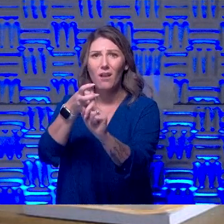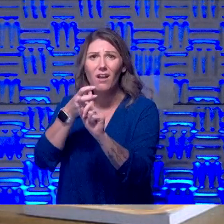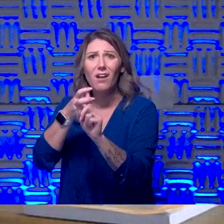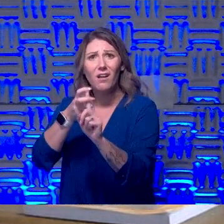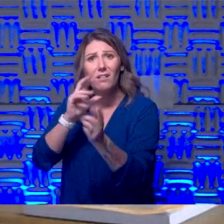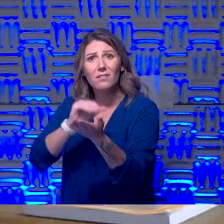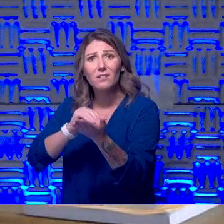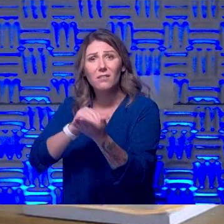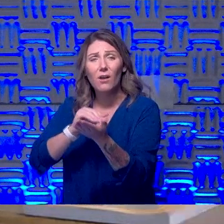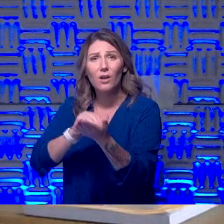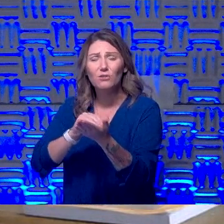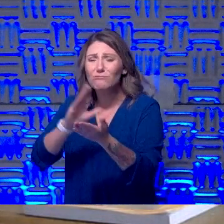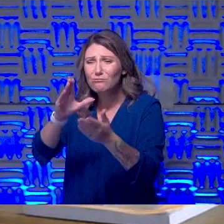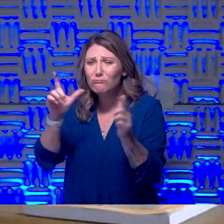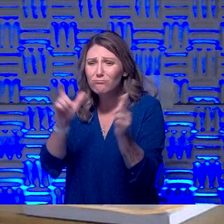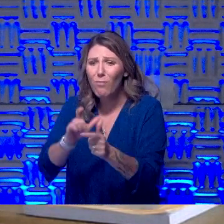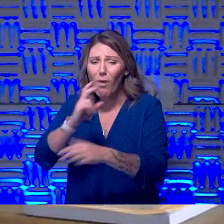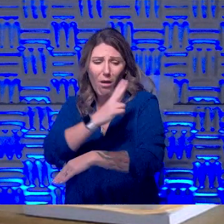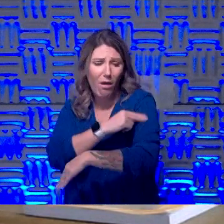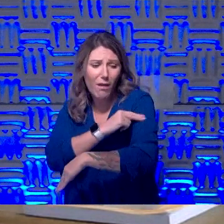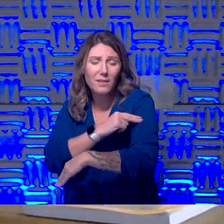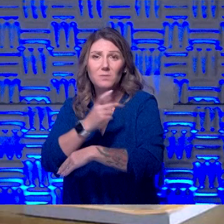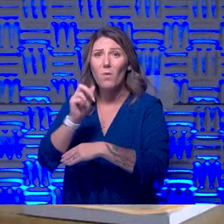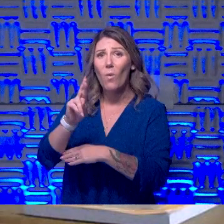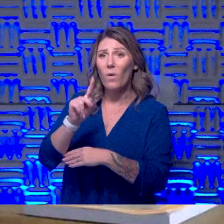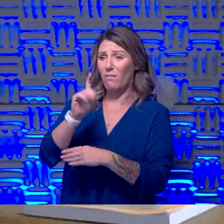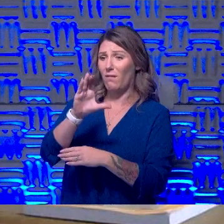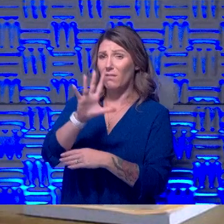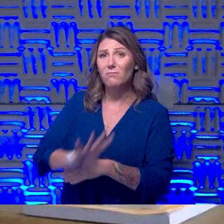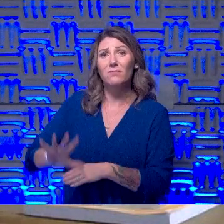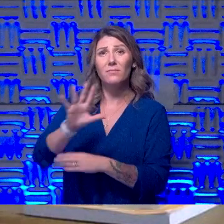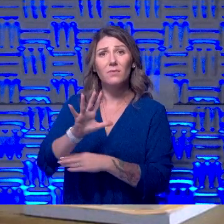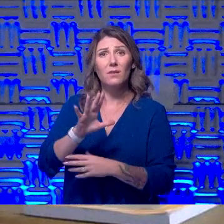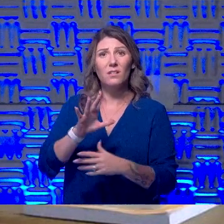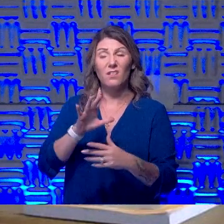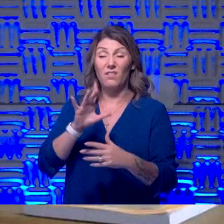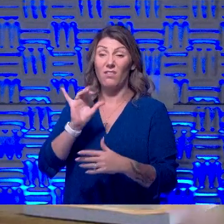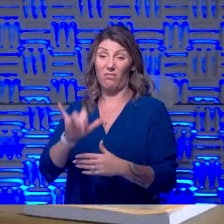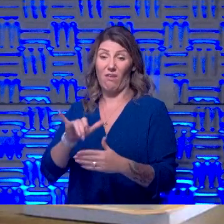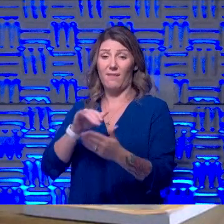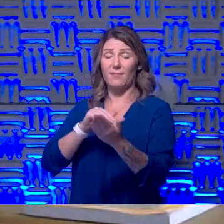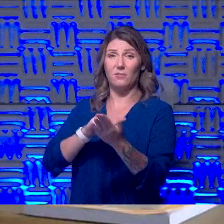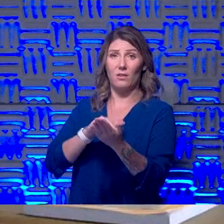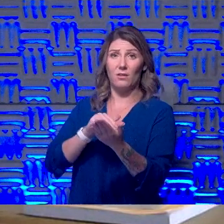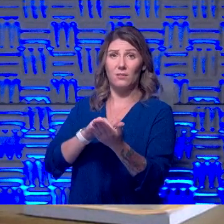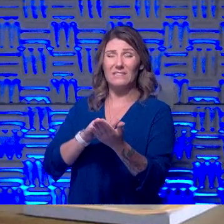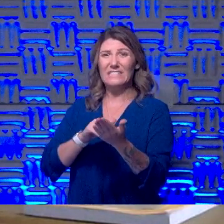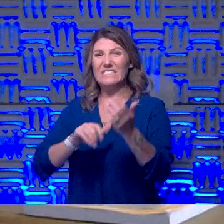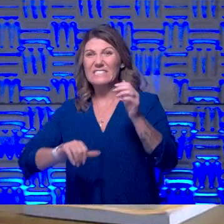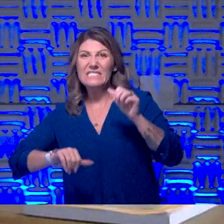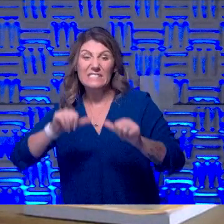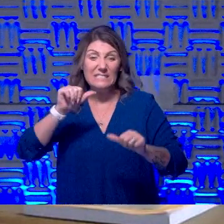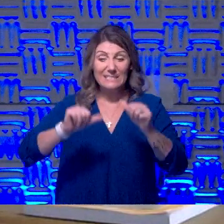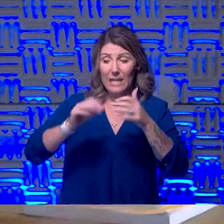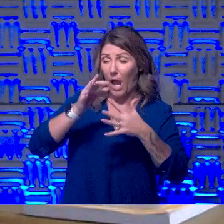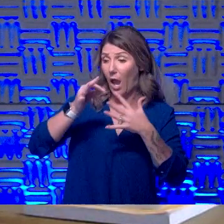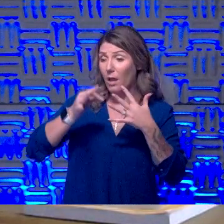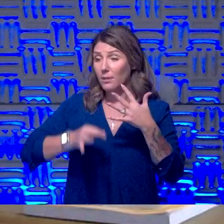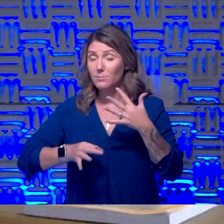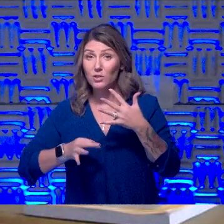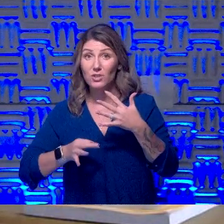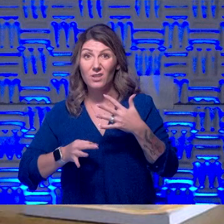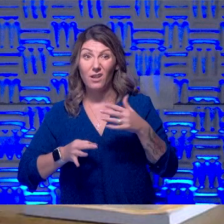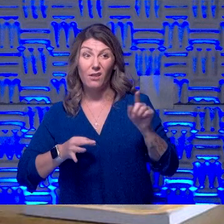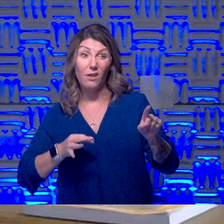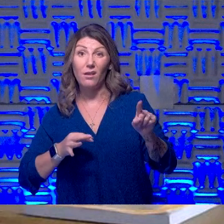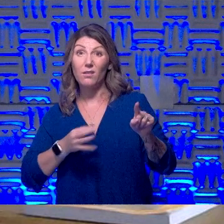physician to your small hospital or even in the Kansas City area, and that physician is weighing options, and on one side